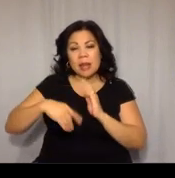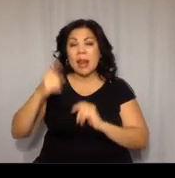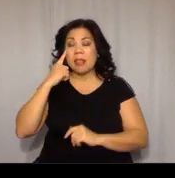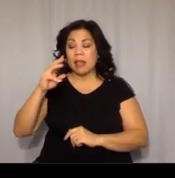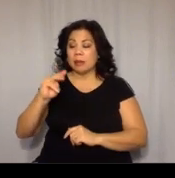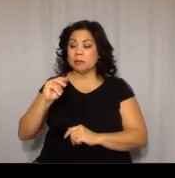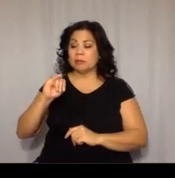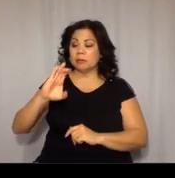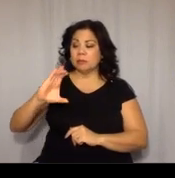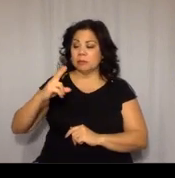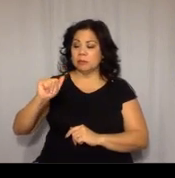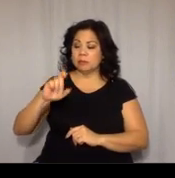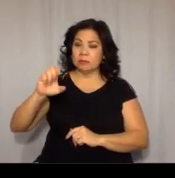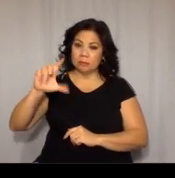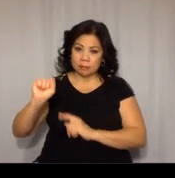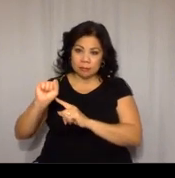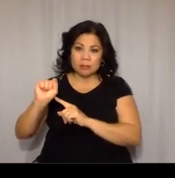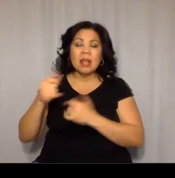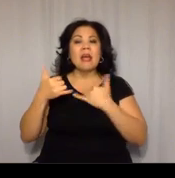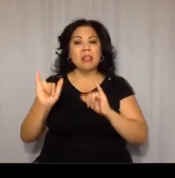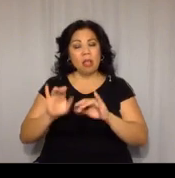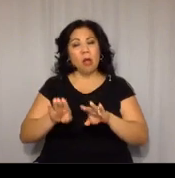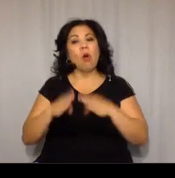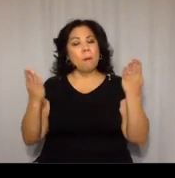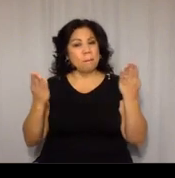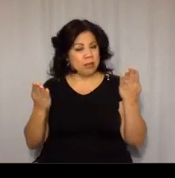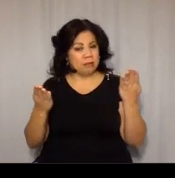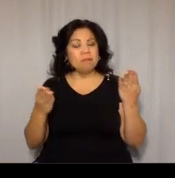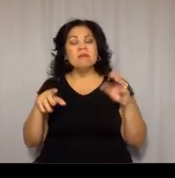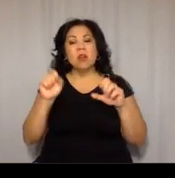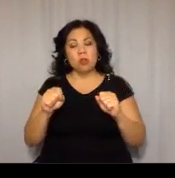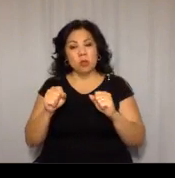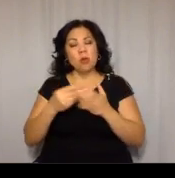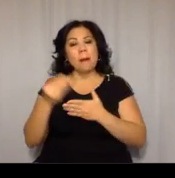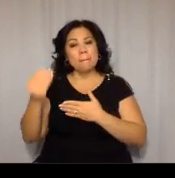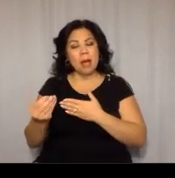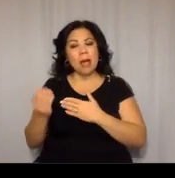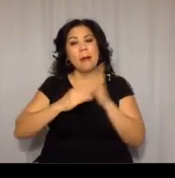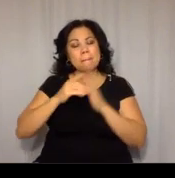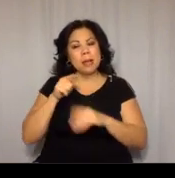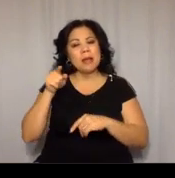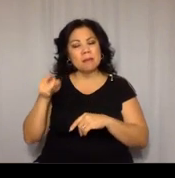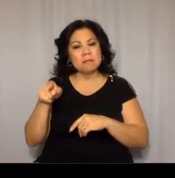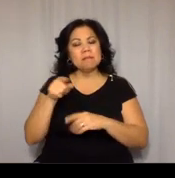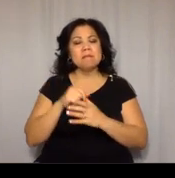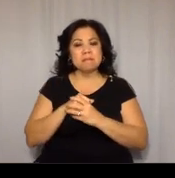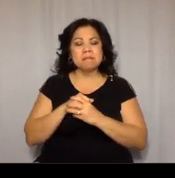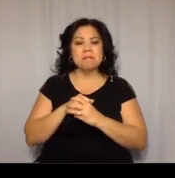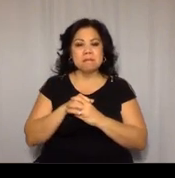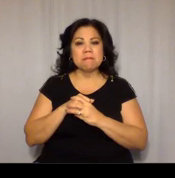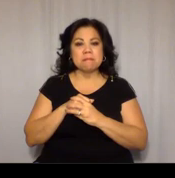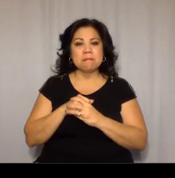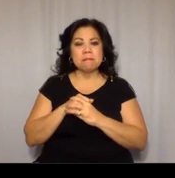open, so you could even buy just a couple of tubes of paint at Michael's if everybody is excited about this and wants to work